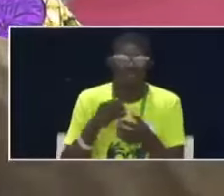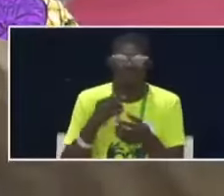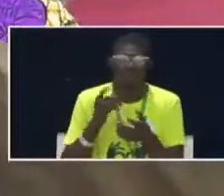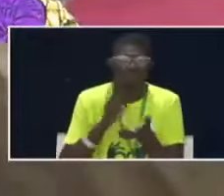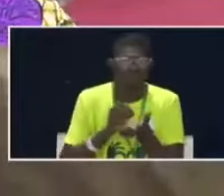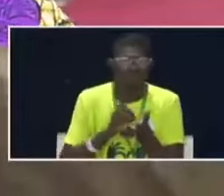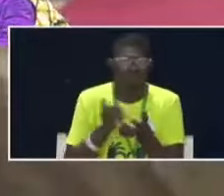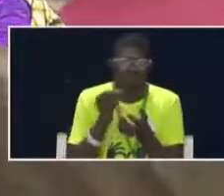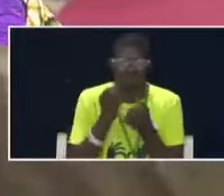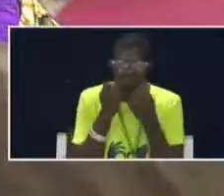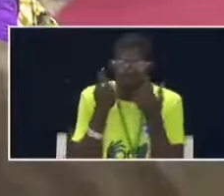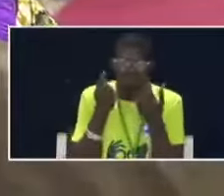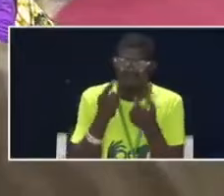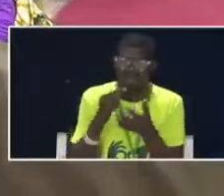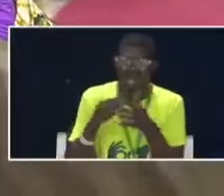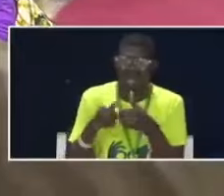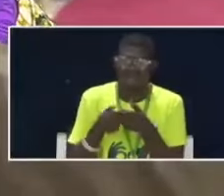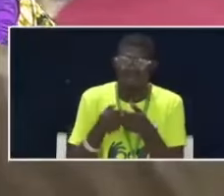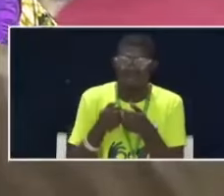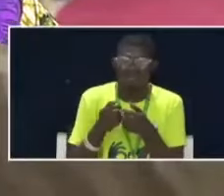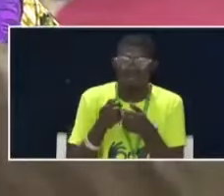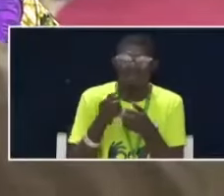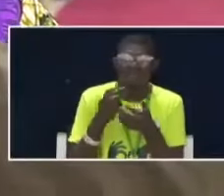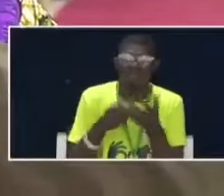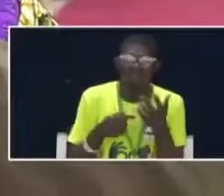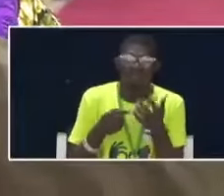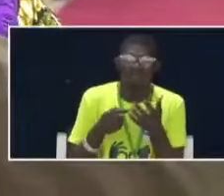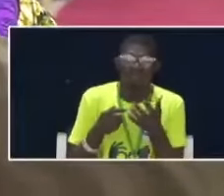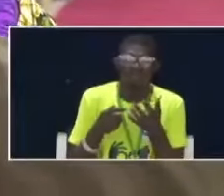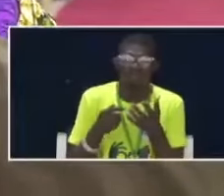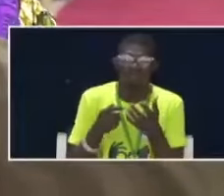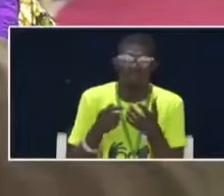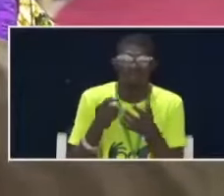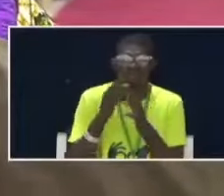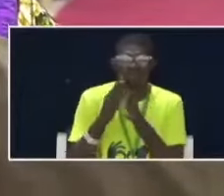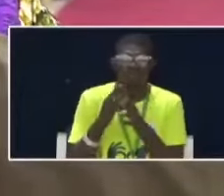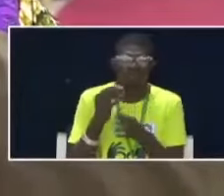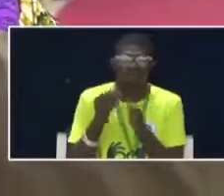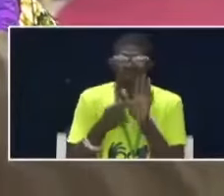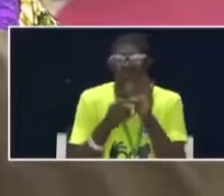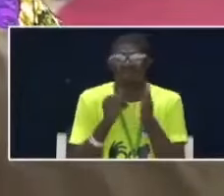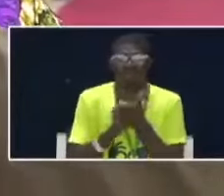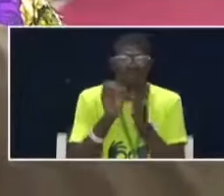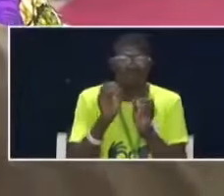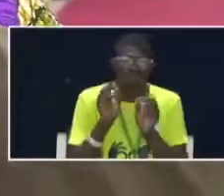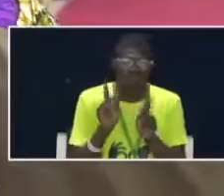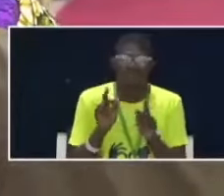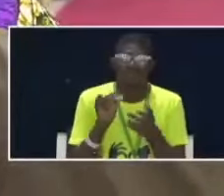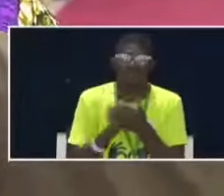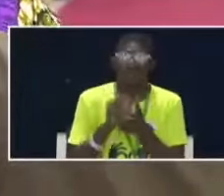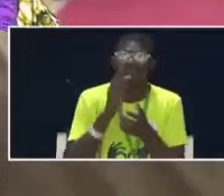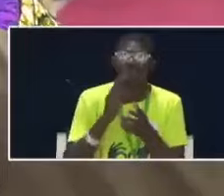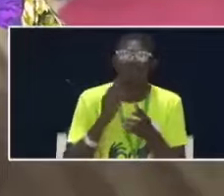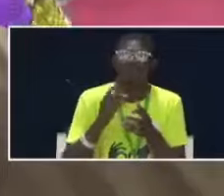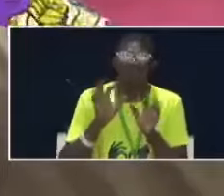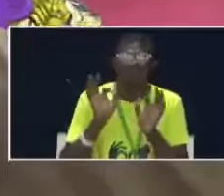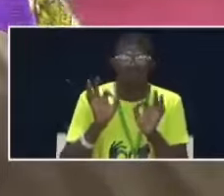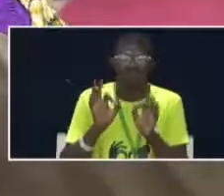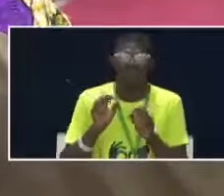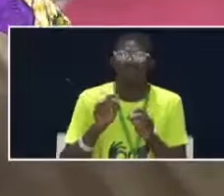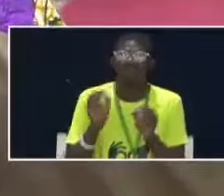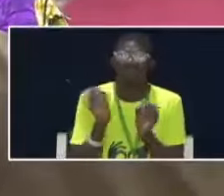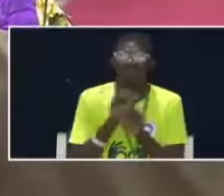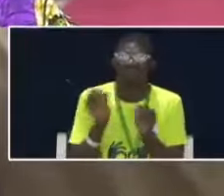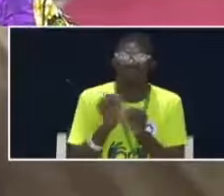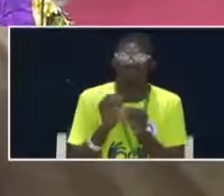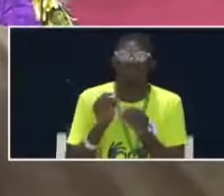doctor was just looking at it and said, yes, yes, yes. He said, the result shows that you are okay, that you are fine, that there is no trace